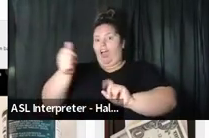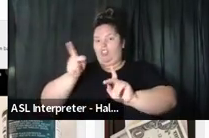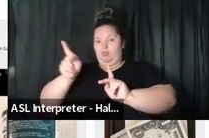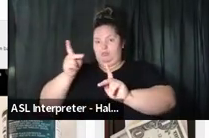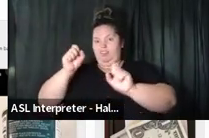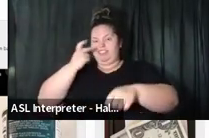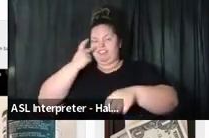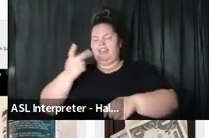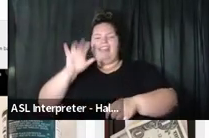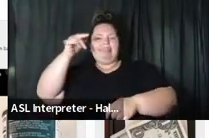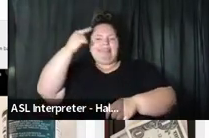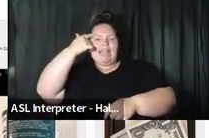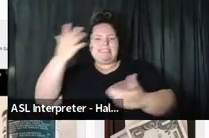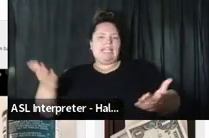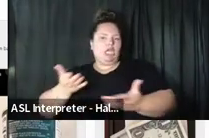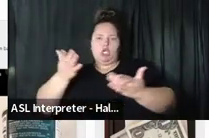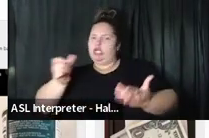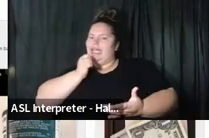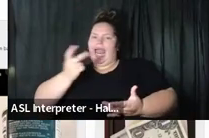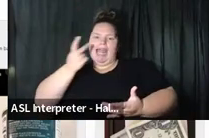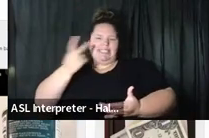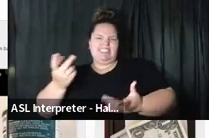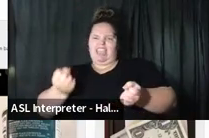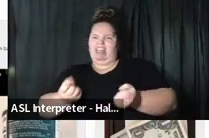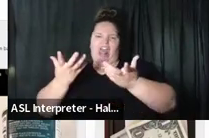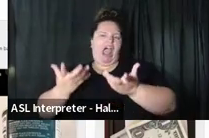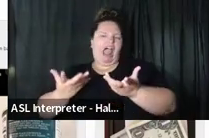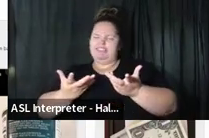lot in the area of accessibility,